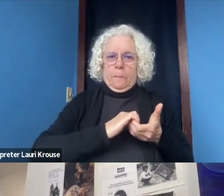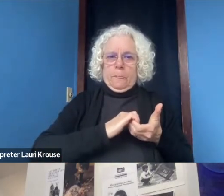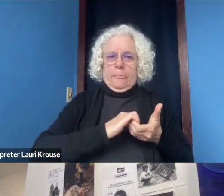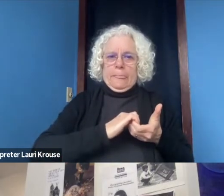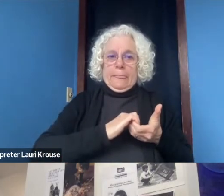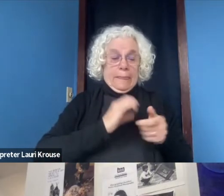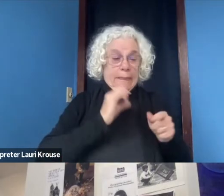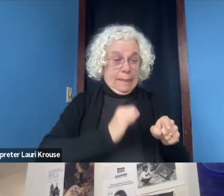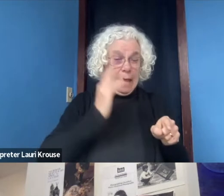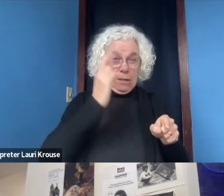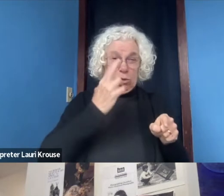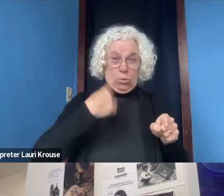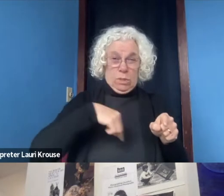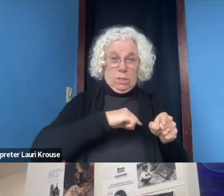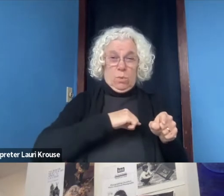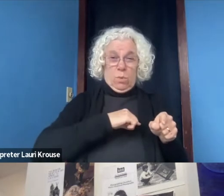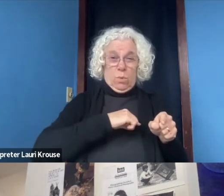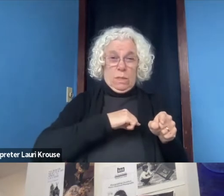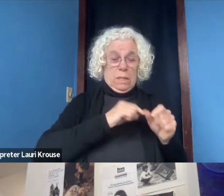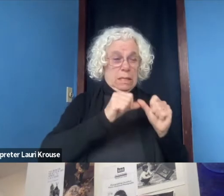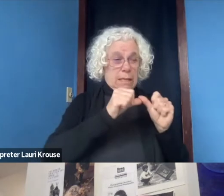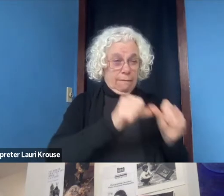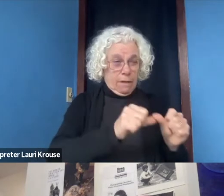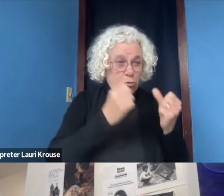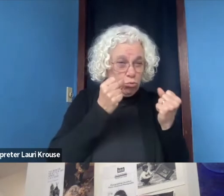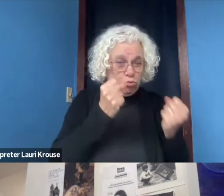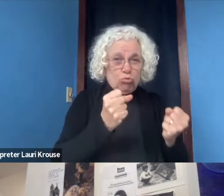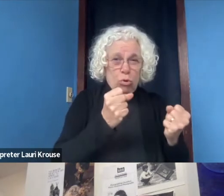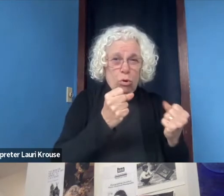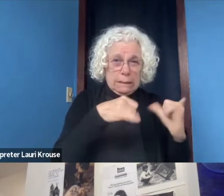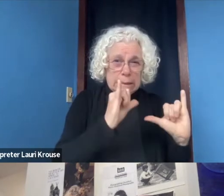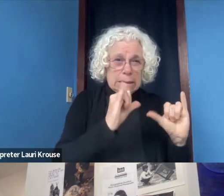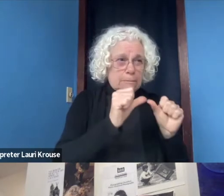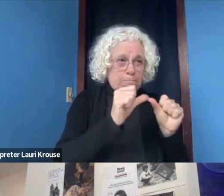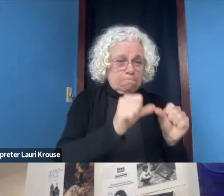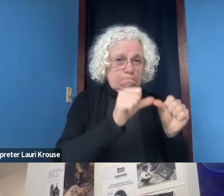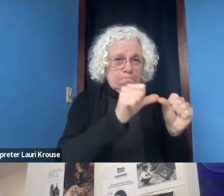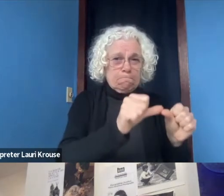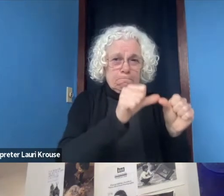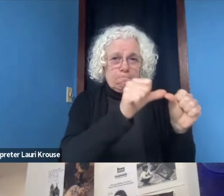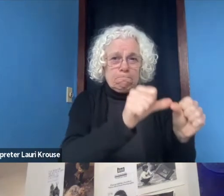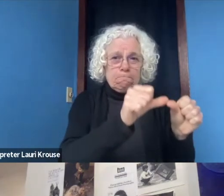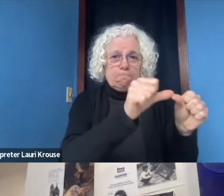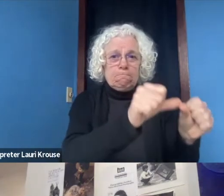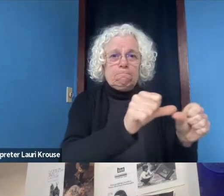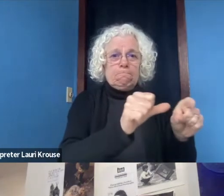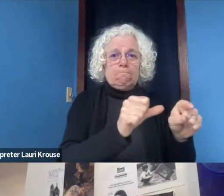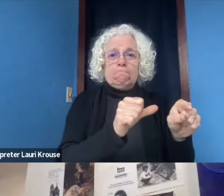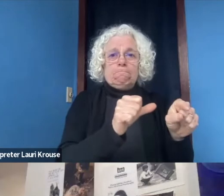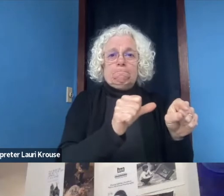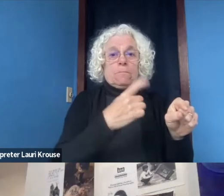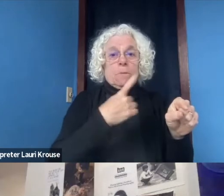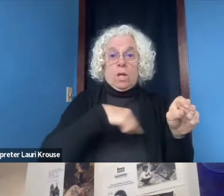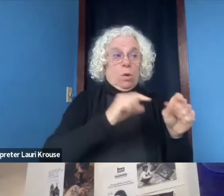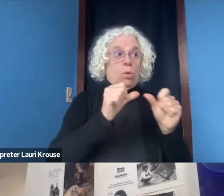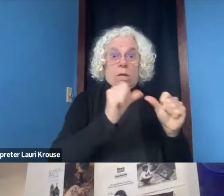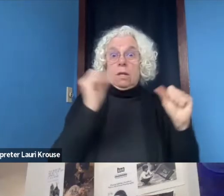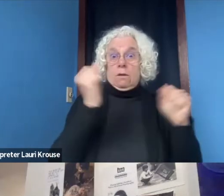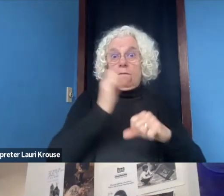we have continued to remain strong, to be who we are. And we will continue to fight.